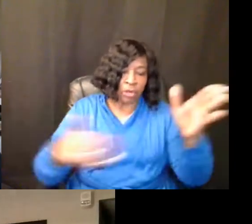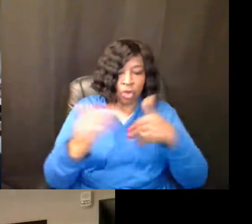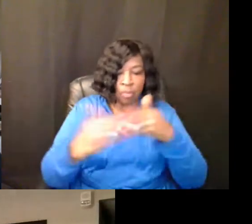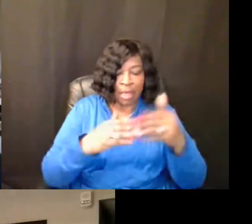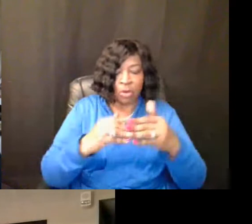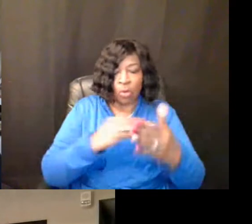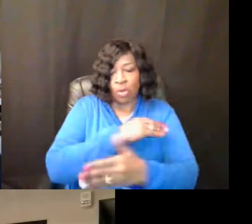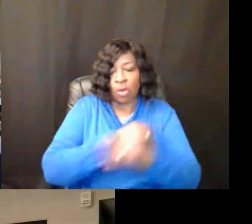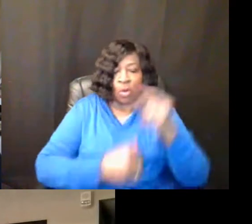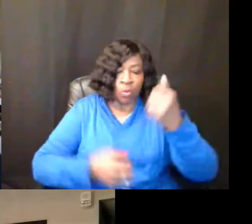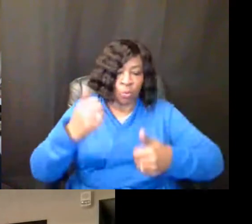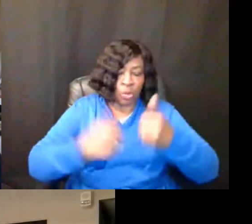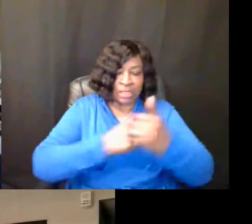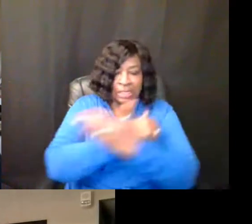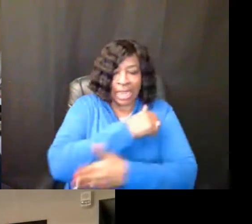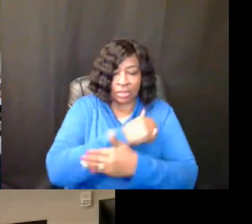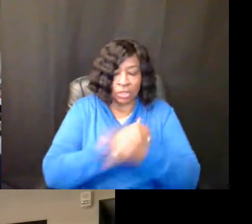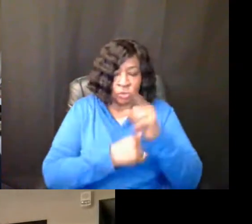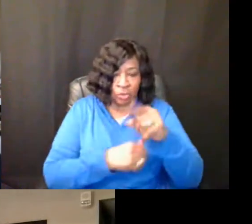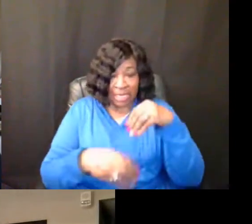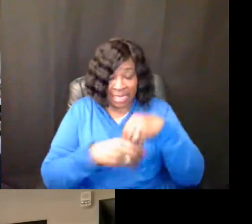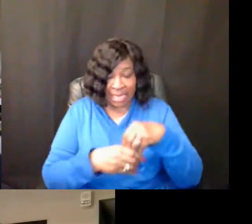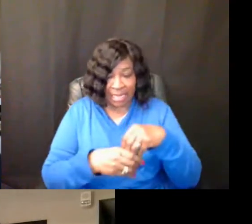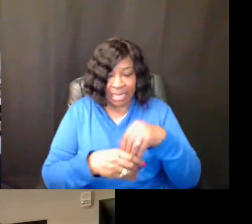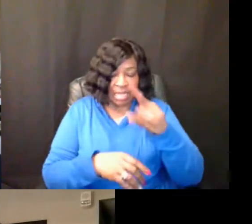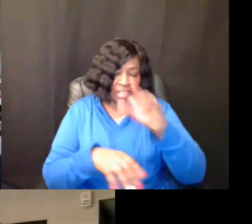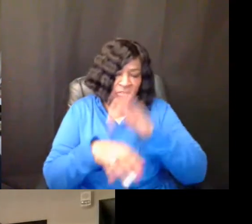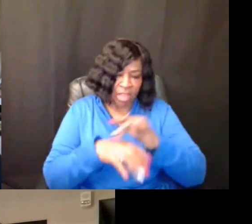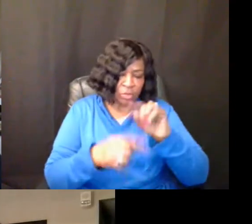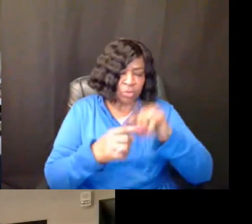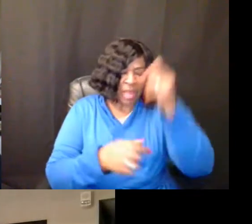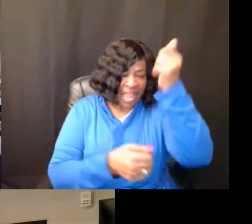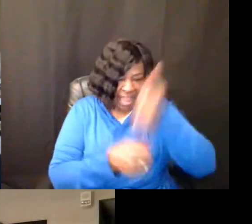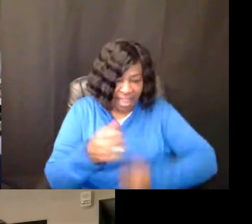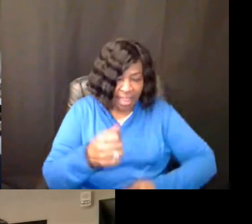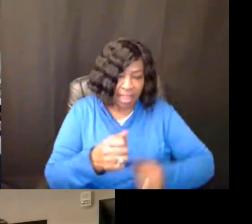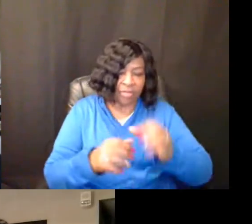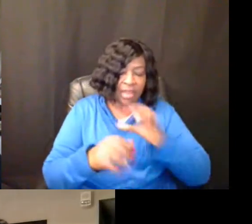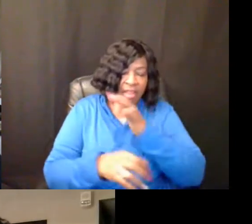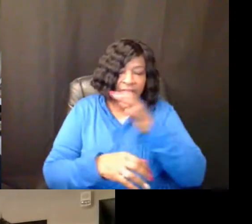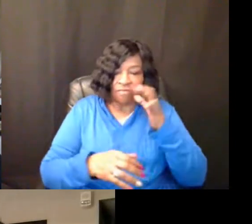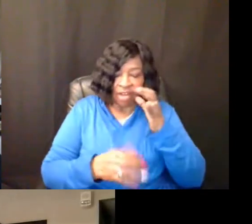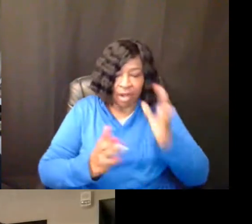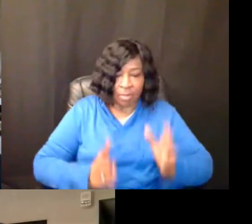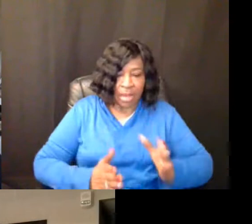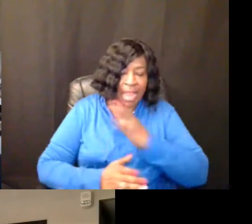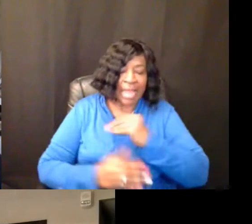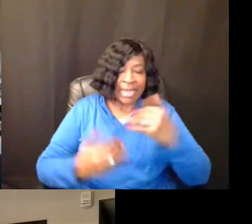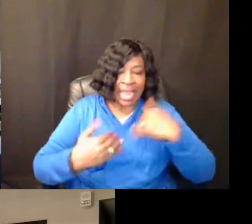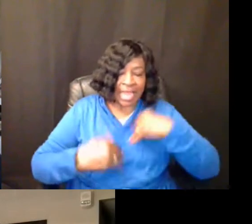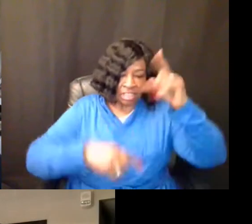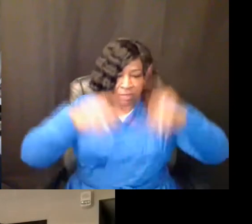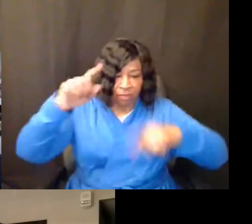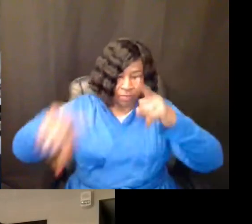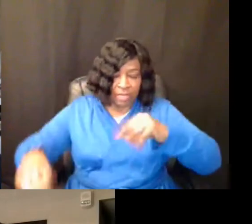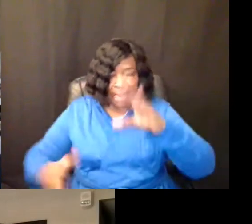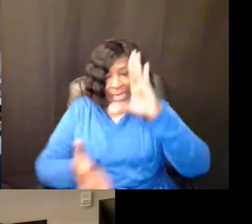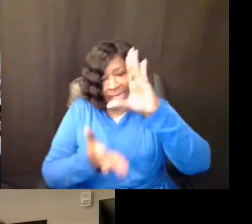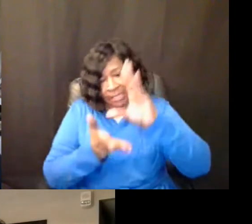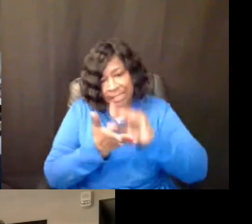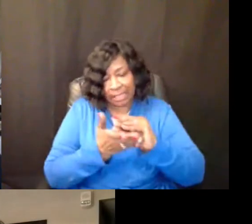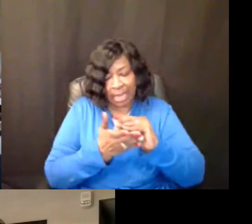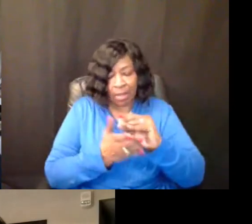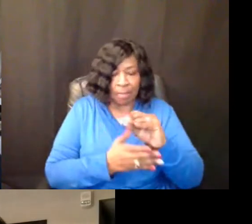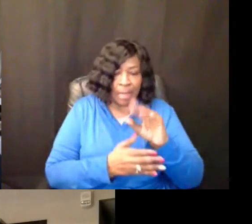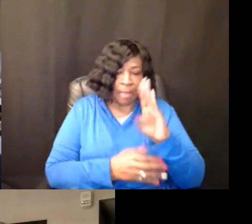so it's available to every single farmer and has a diversification discount built in.